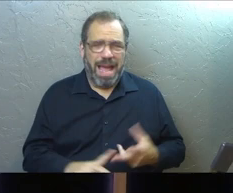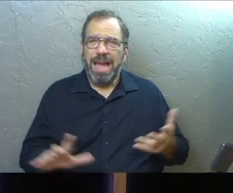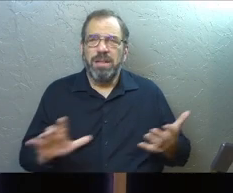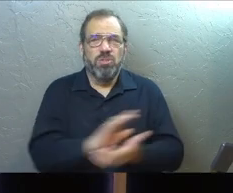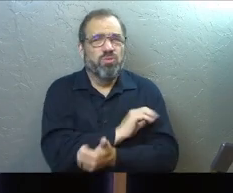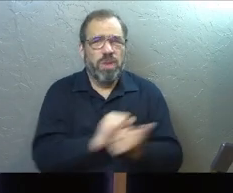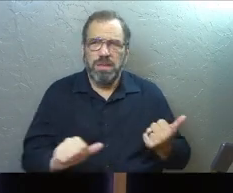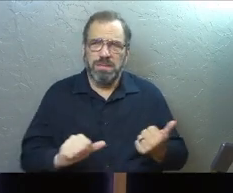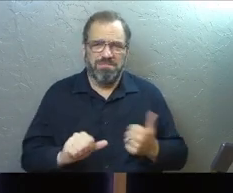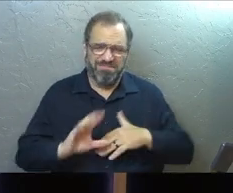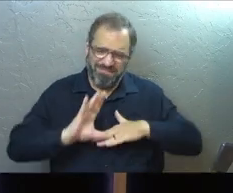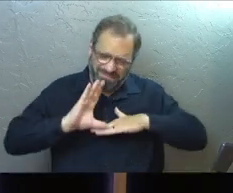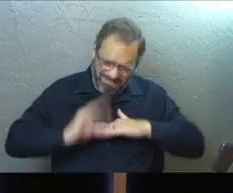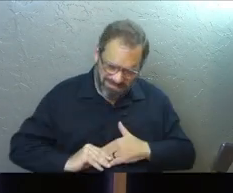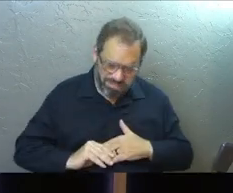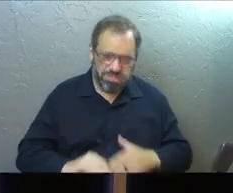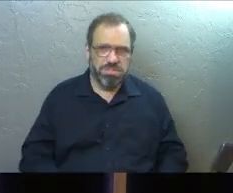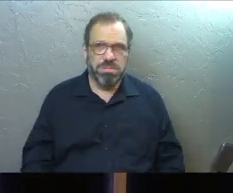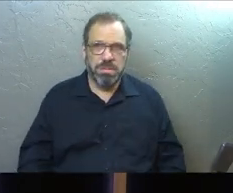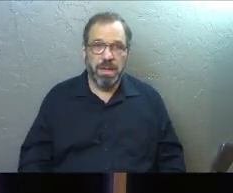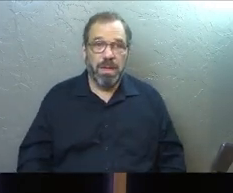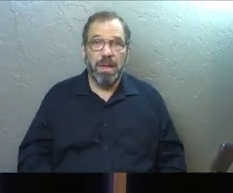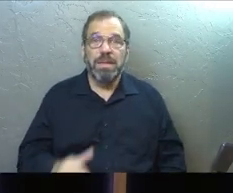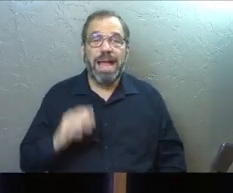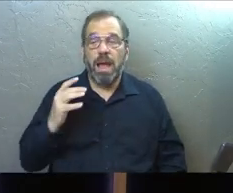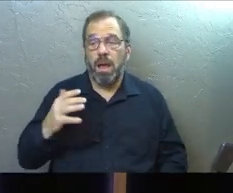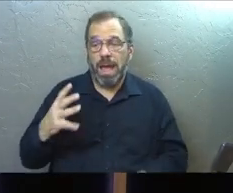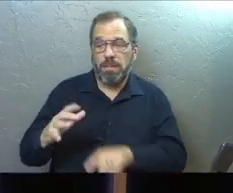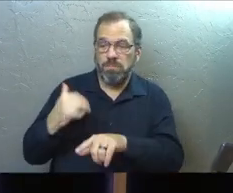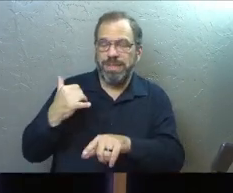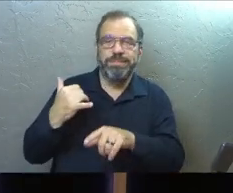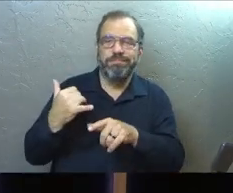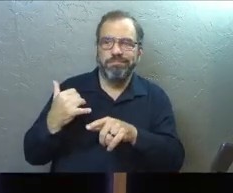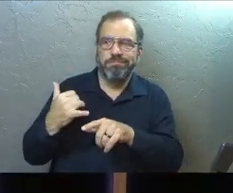Crushes us. We curse the next generation.